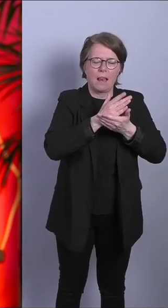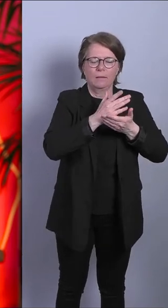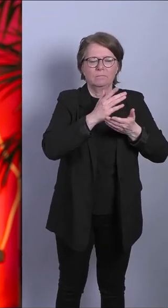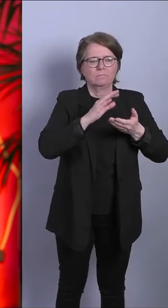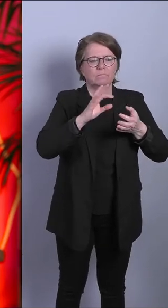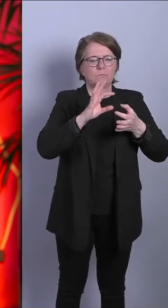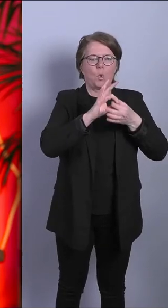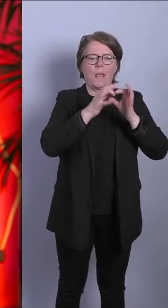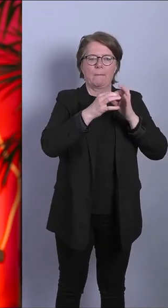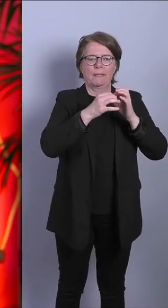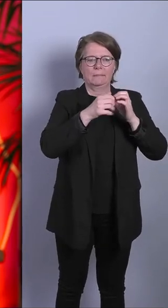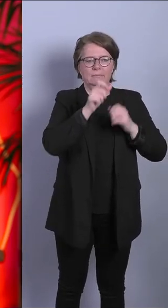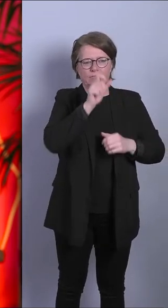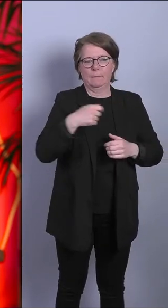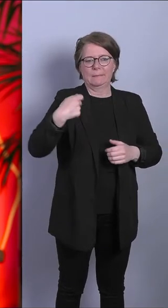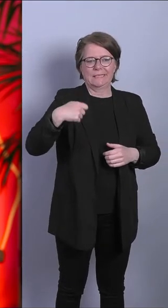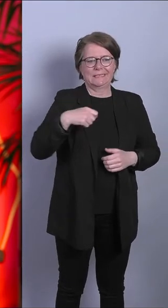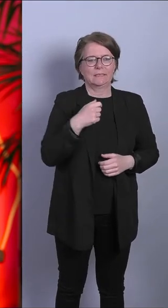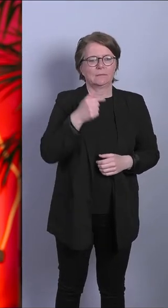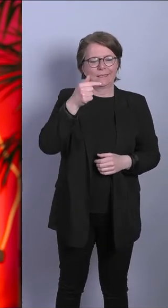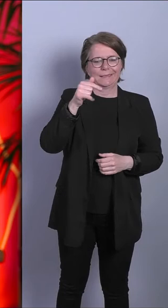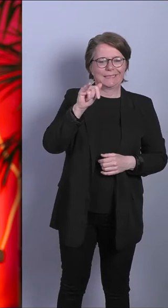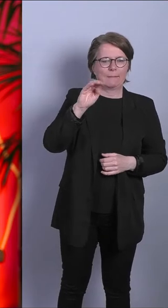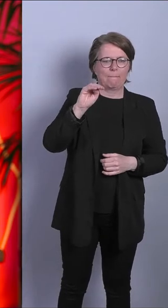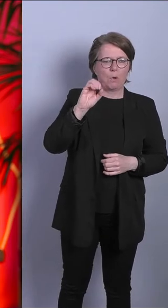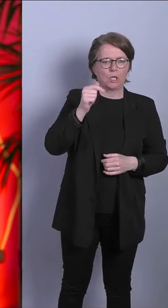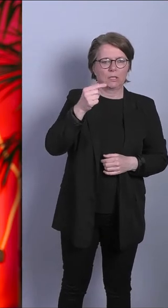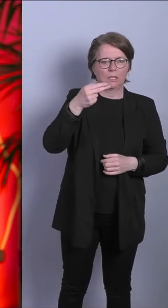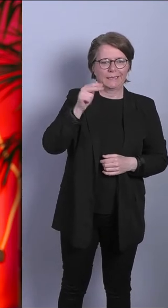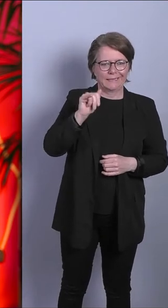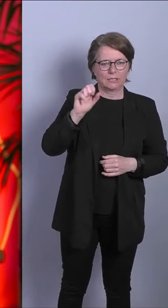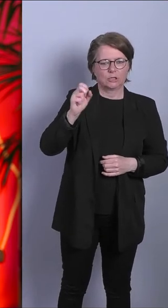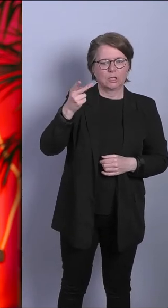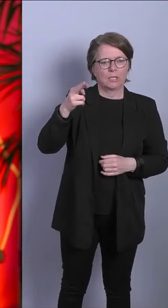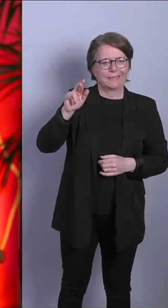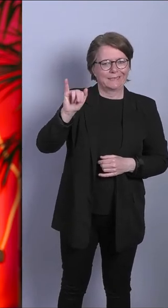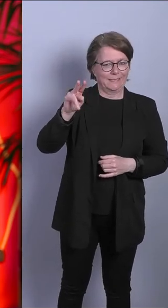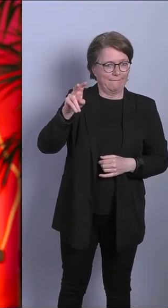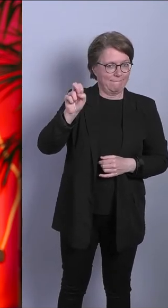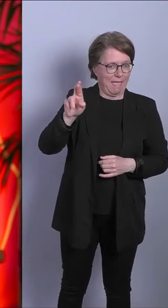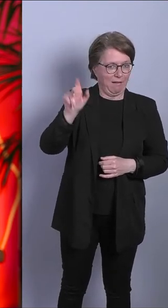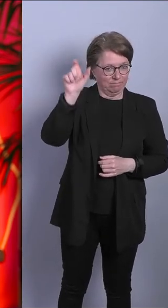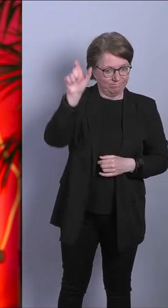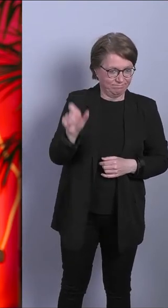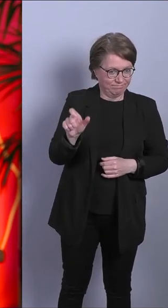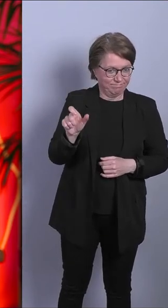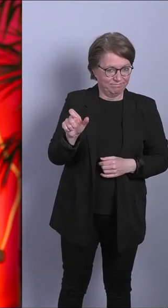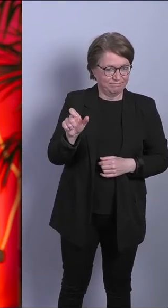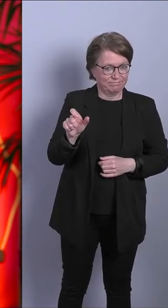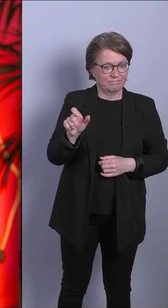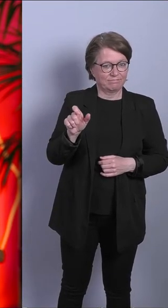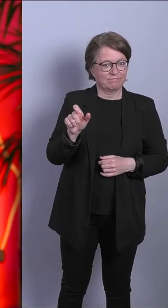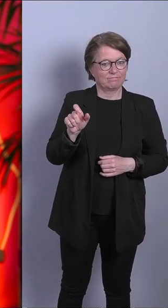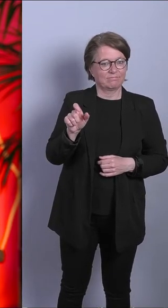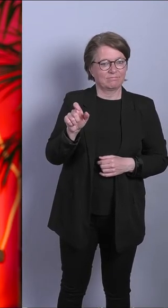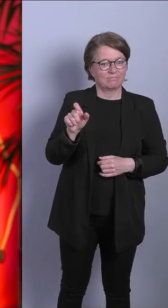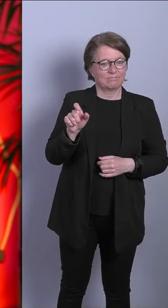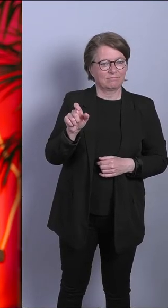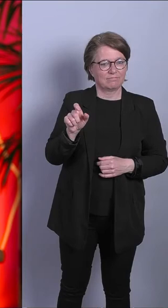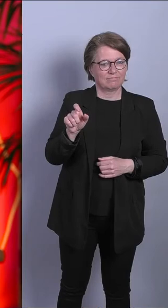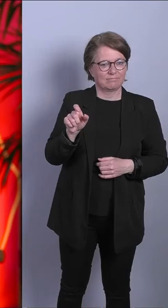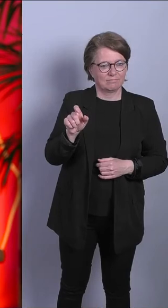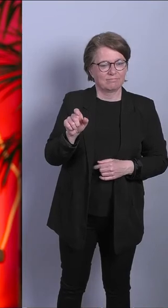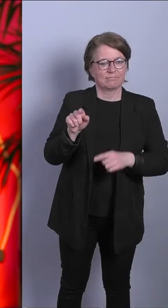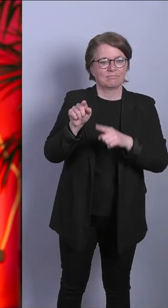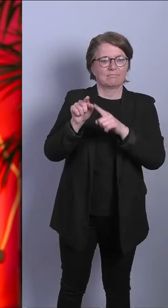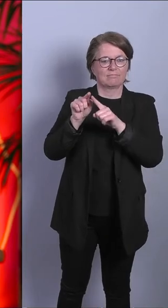the president of Special Olympics International. And he is the son, of course, of the founder,